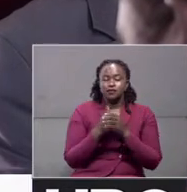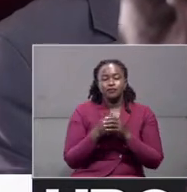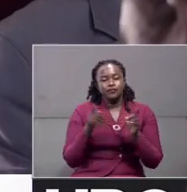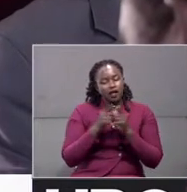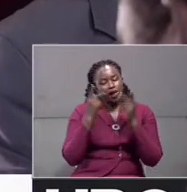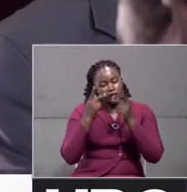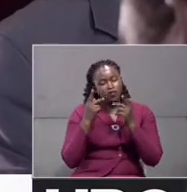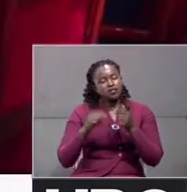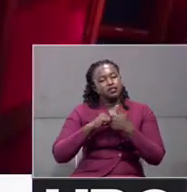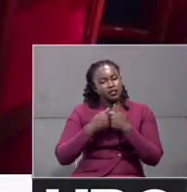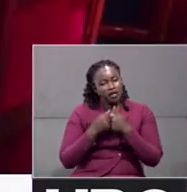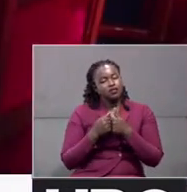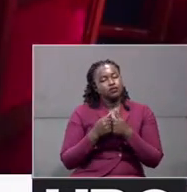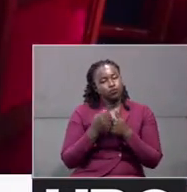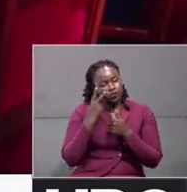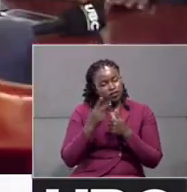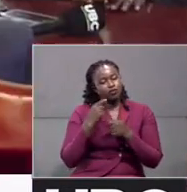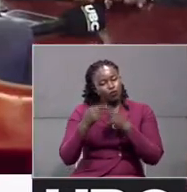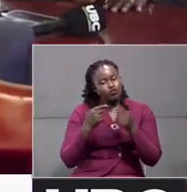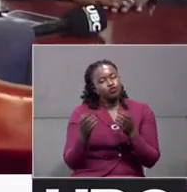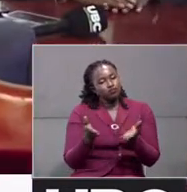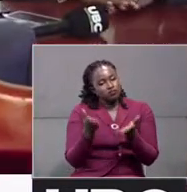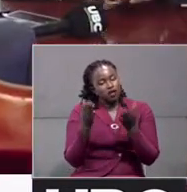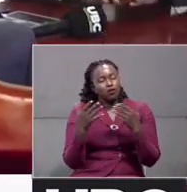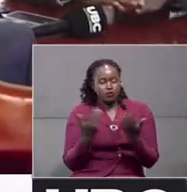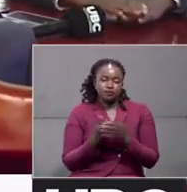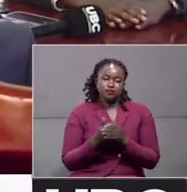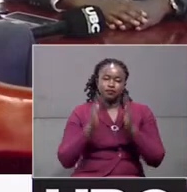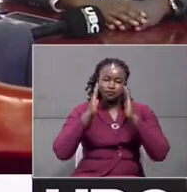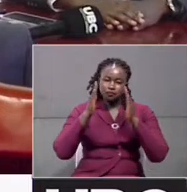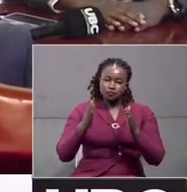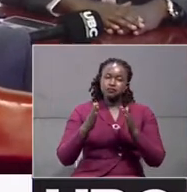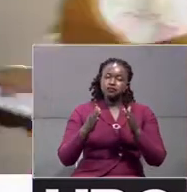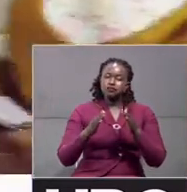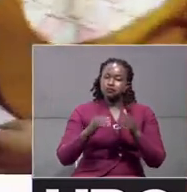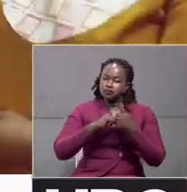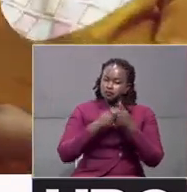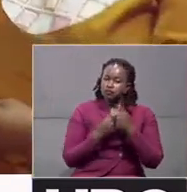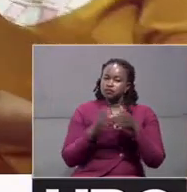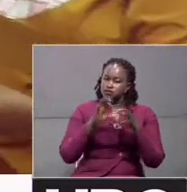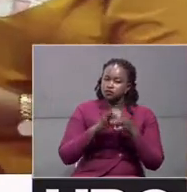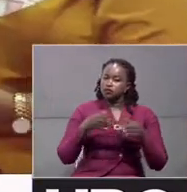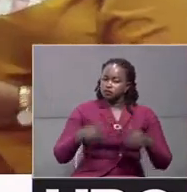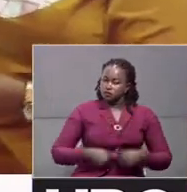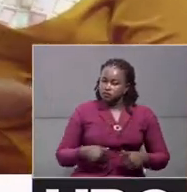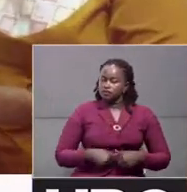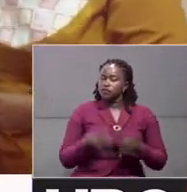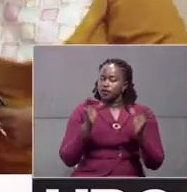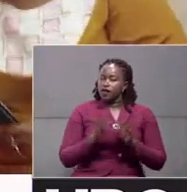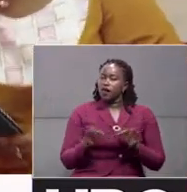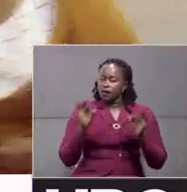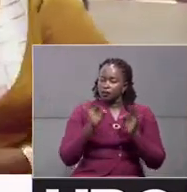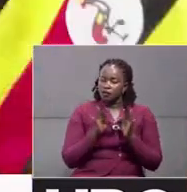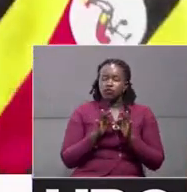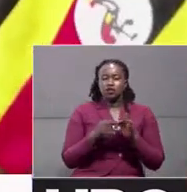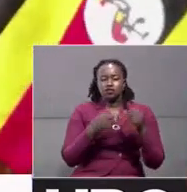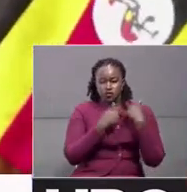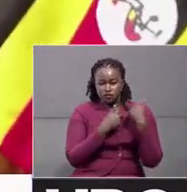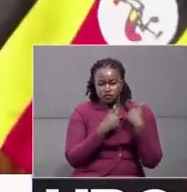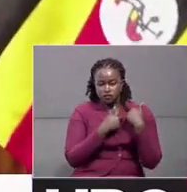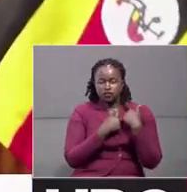and see how we keep improving. Paying attention to the youth-related challenges is a vital assignment being handed to Balam and the